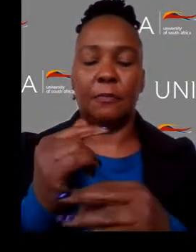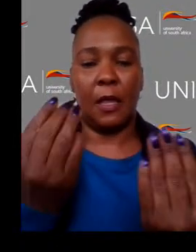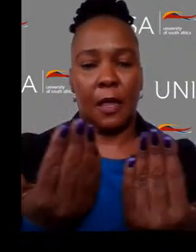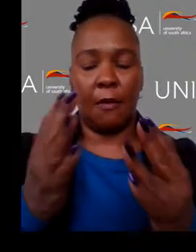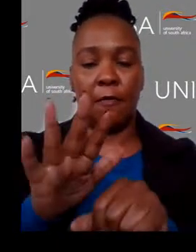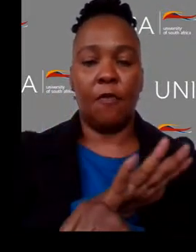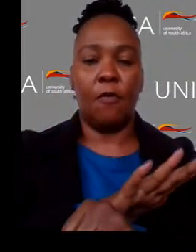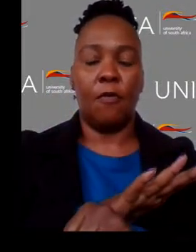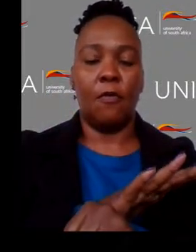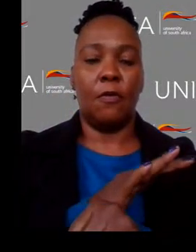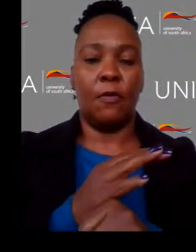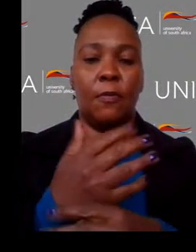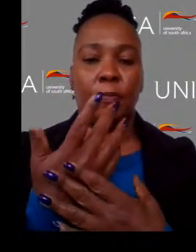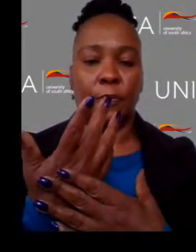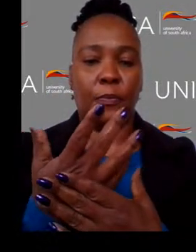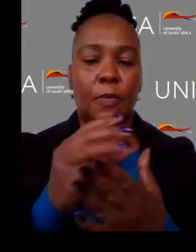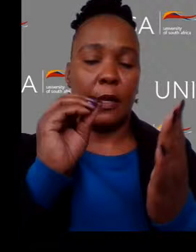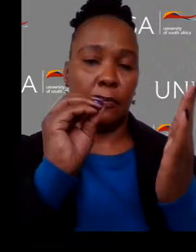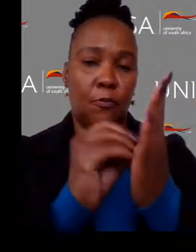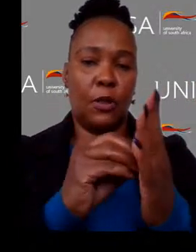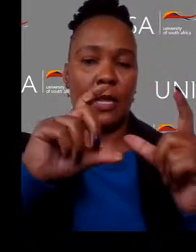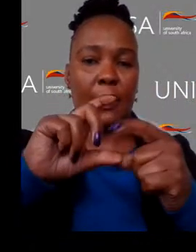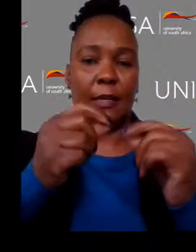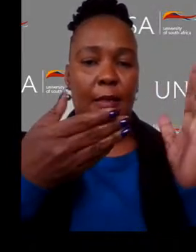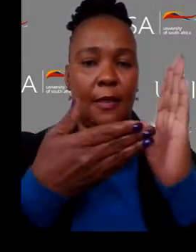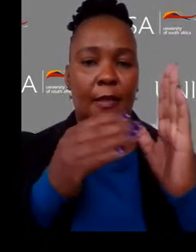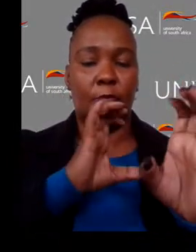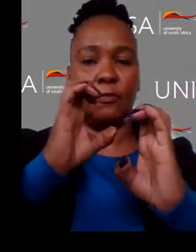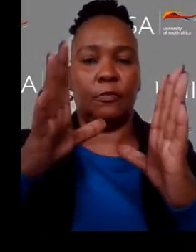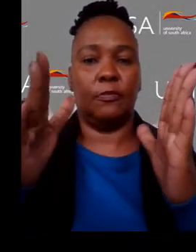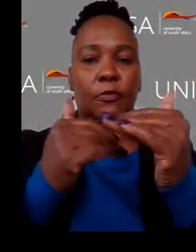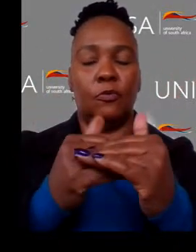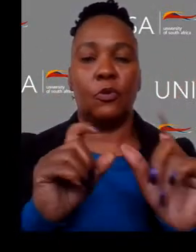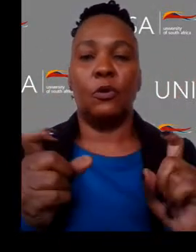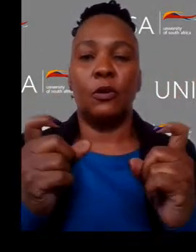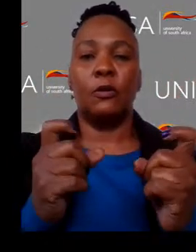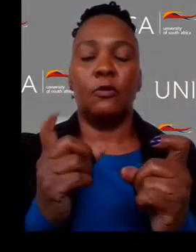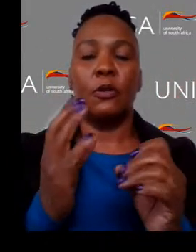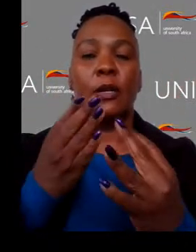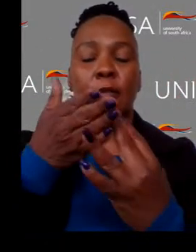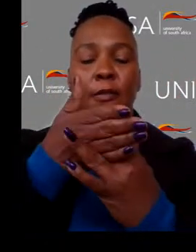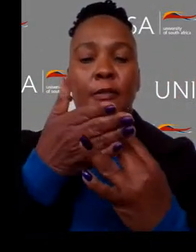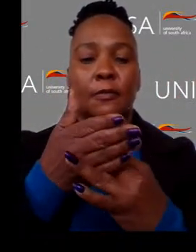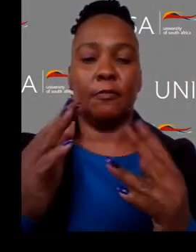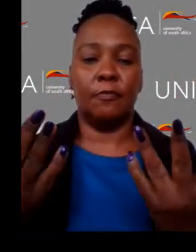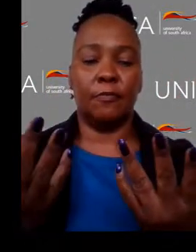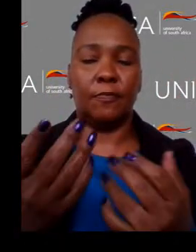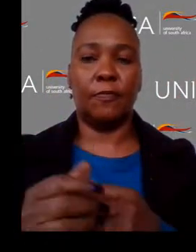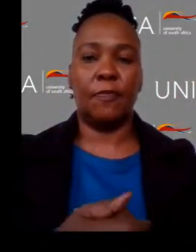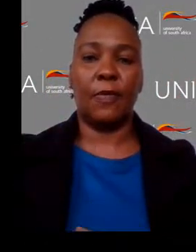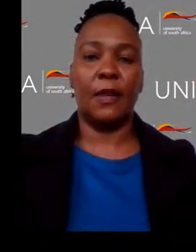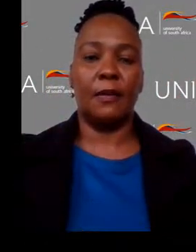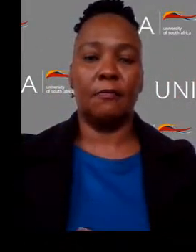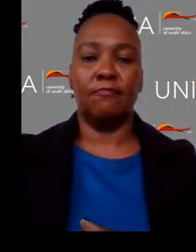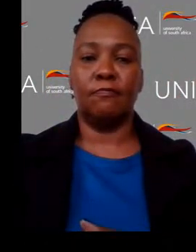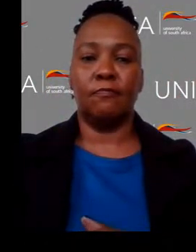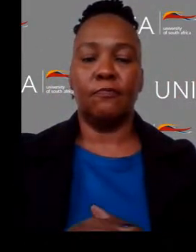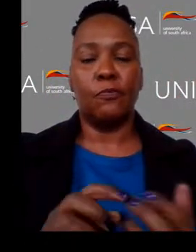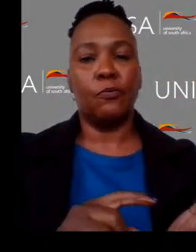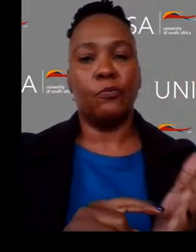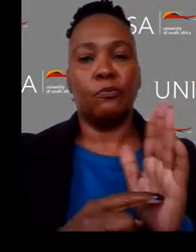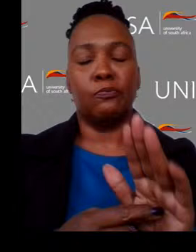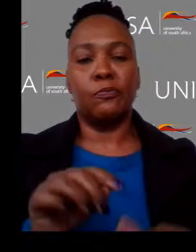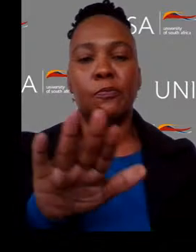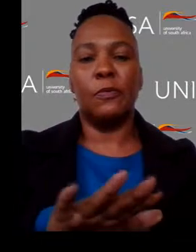also put the link in the chat for you to quickly get access to it. So let me just show you what the platform